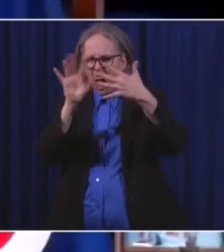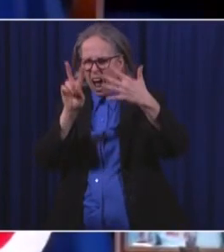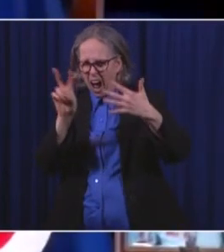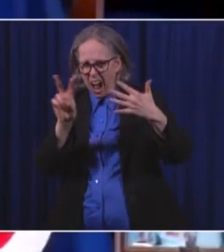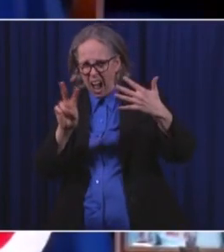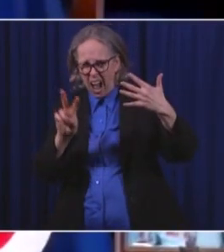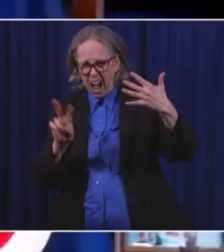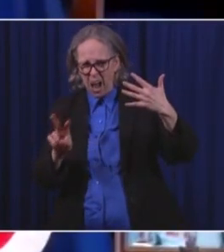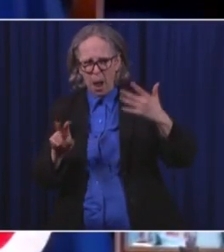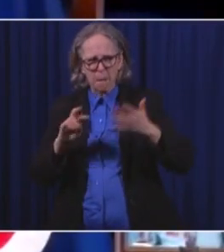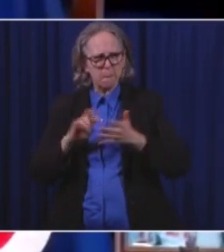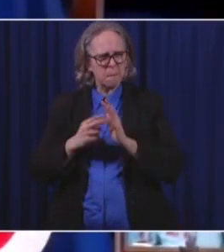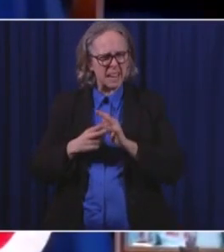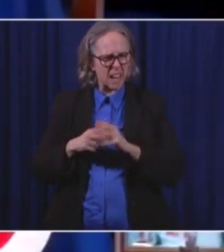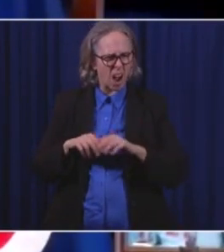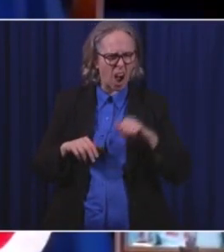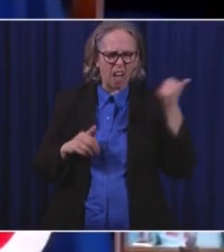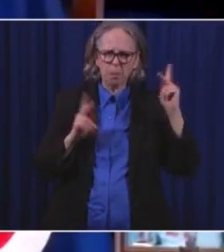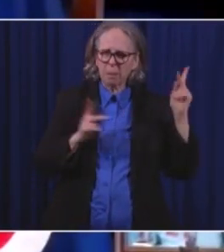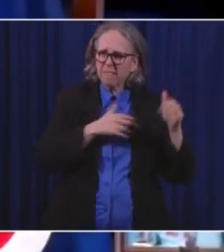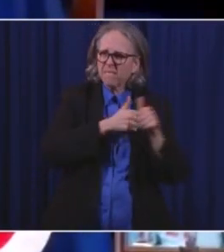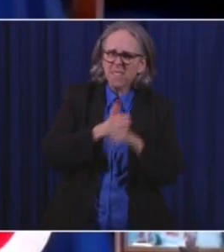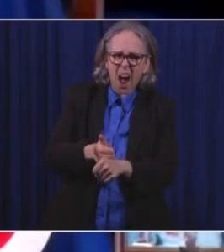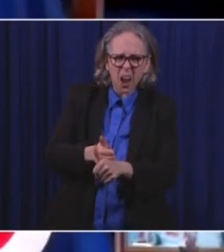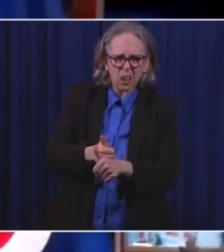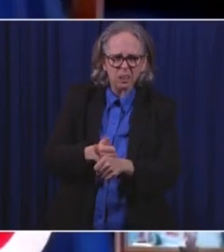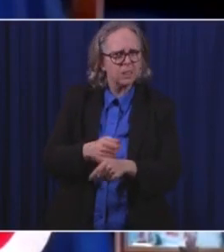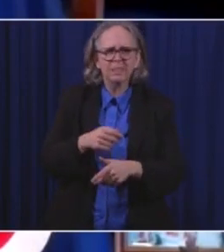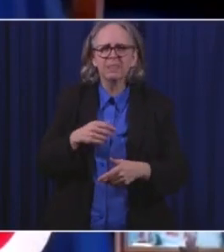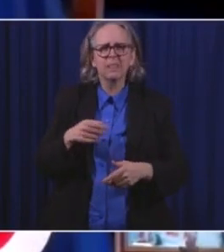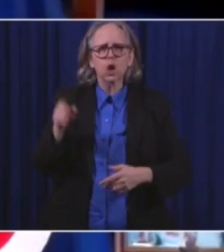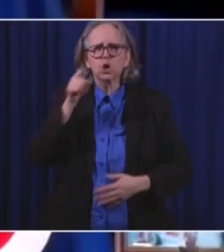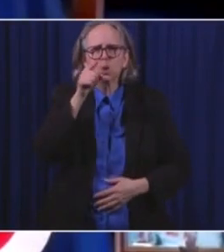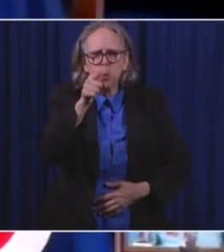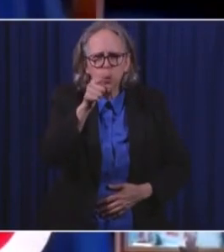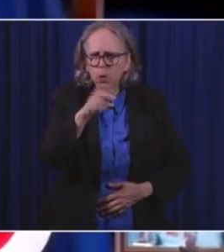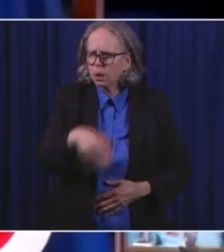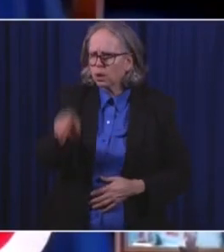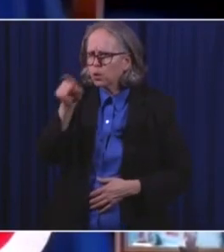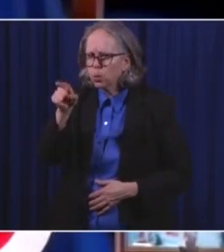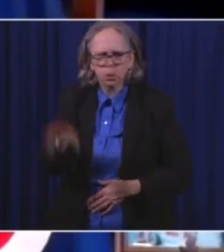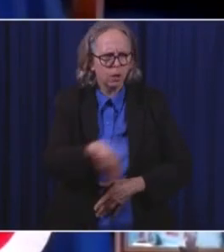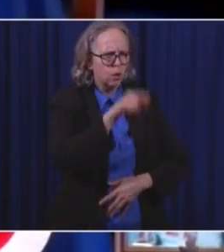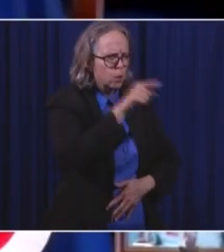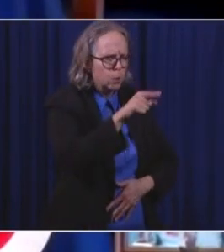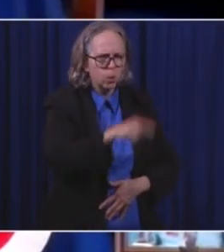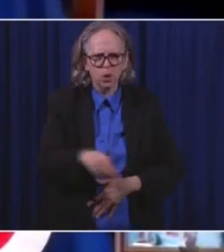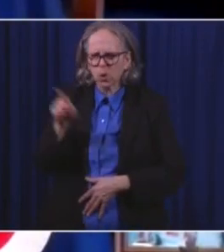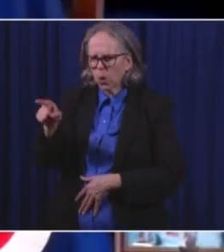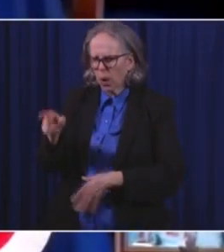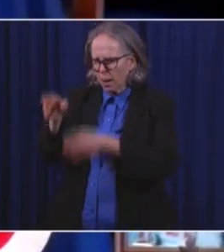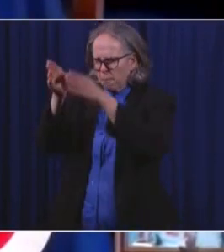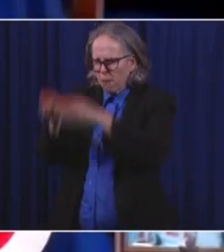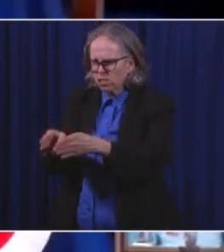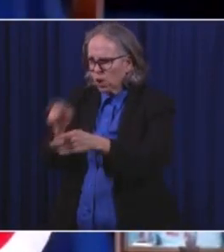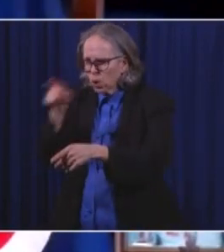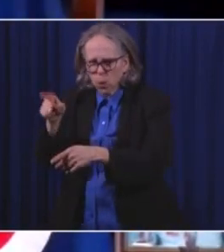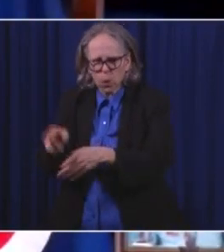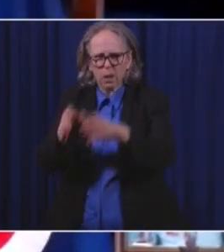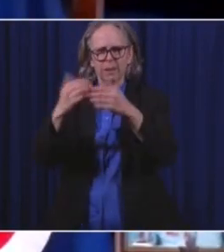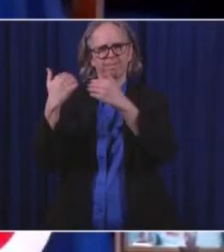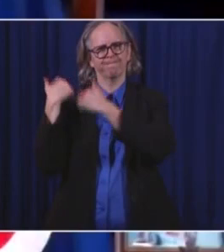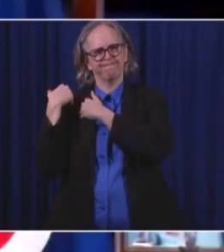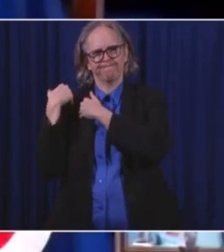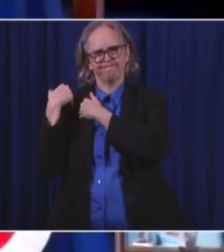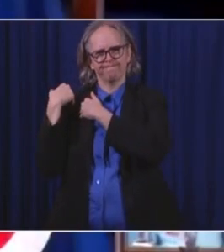do. And don't think this is all of us as individuals owning this responsibility for the collective good